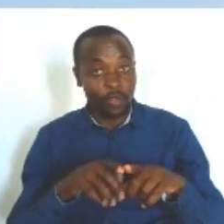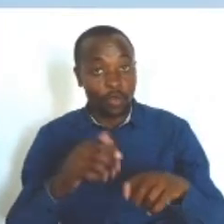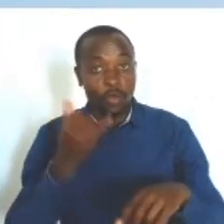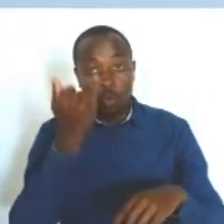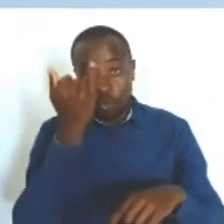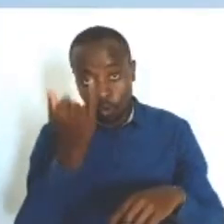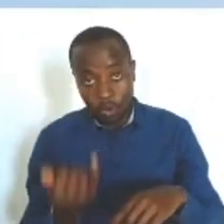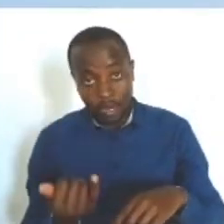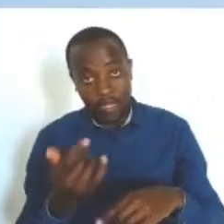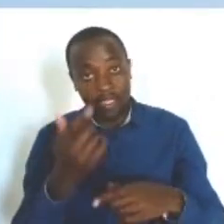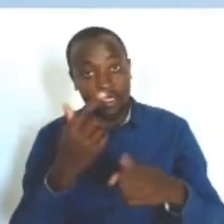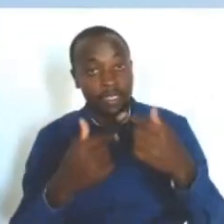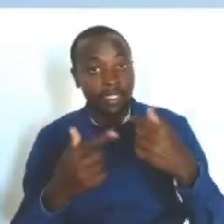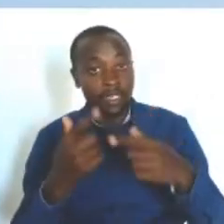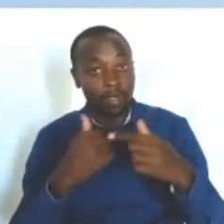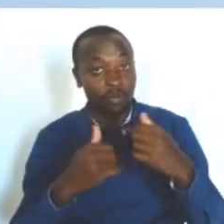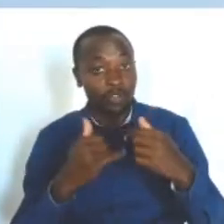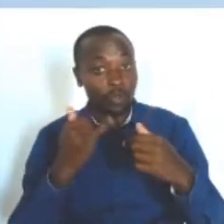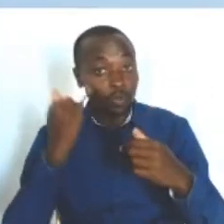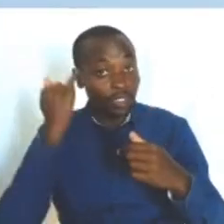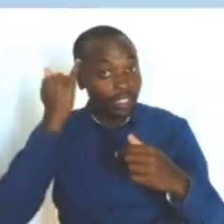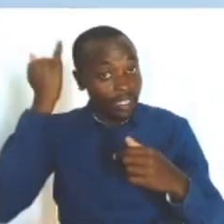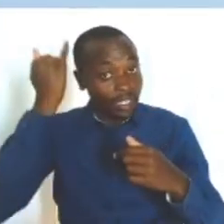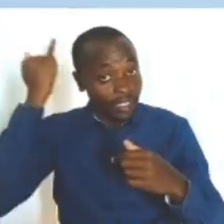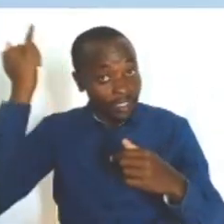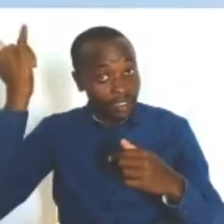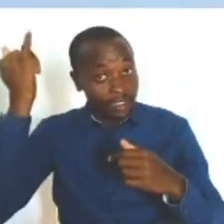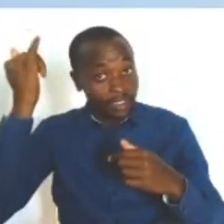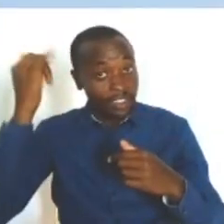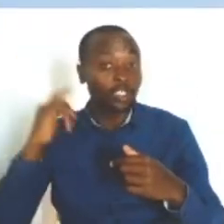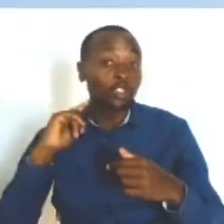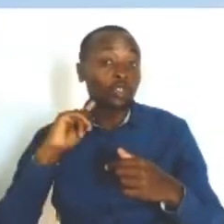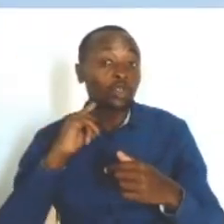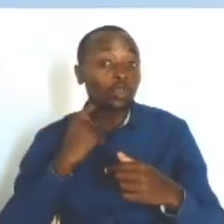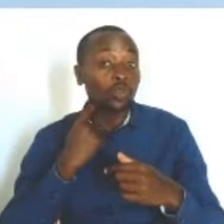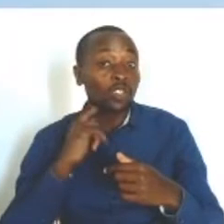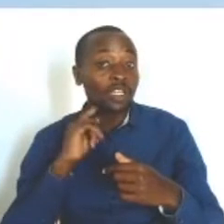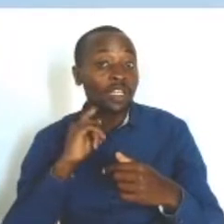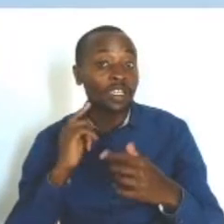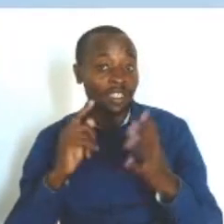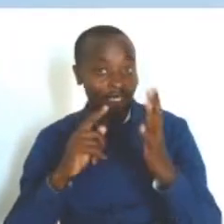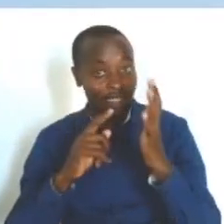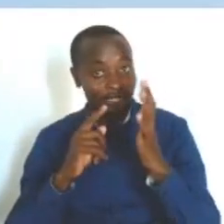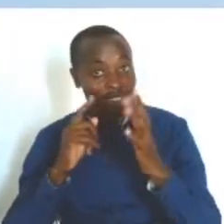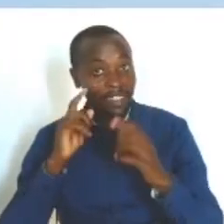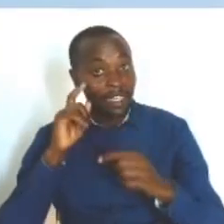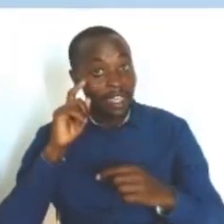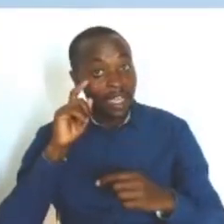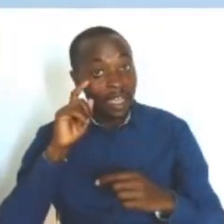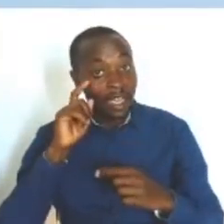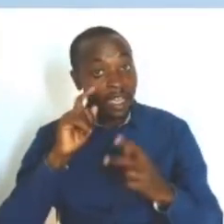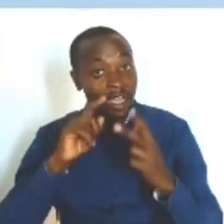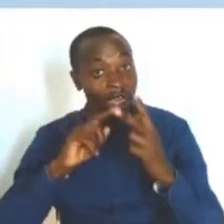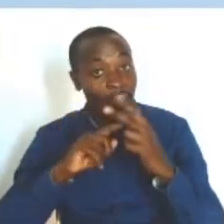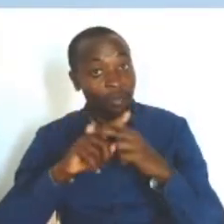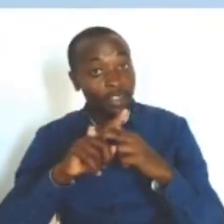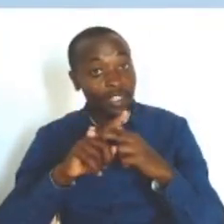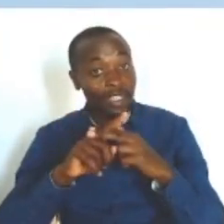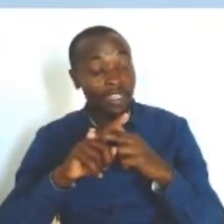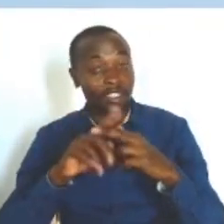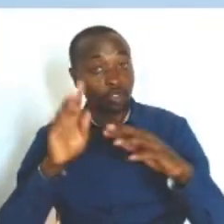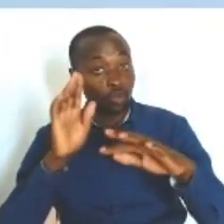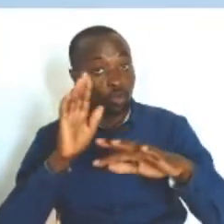an idea that is so deceptive that it appears as if it has no harm